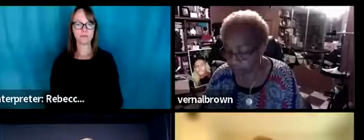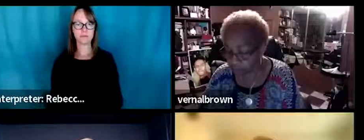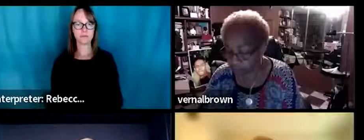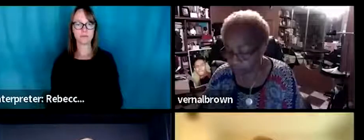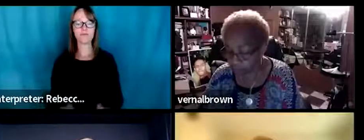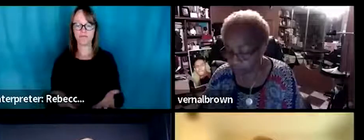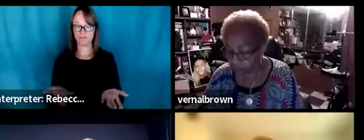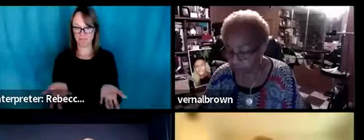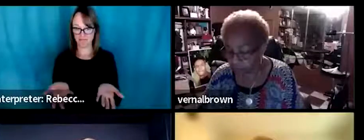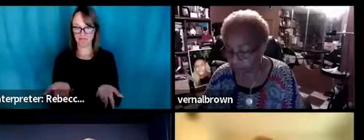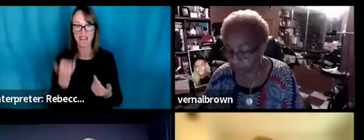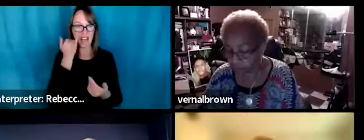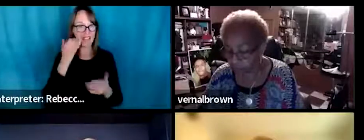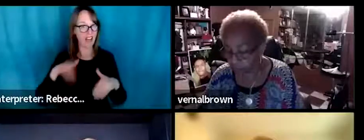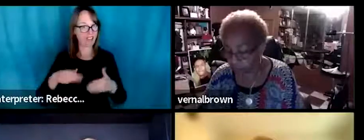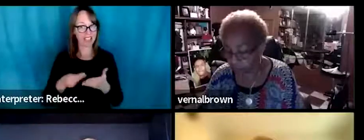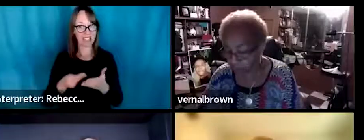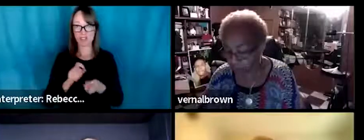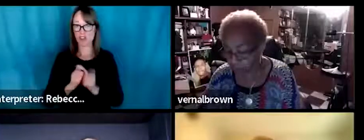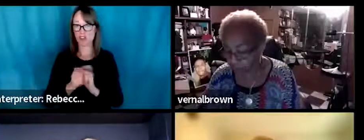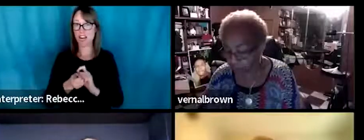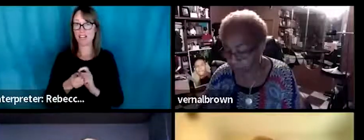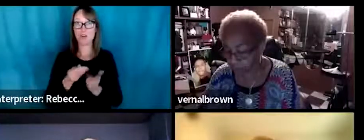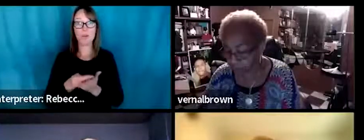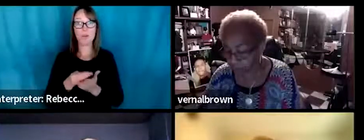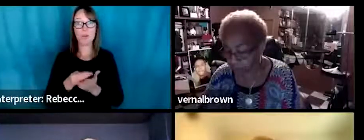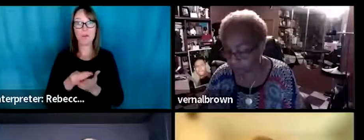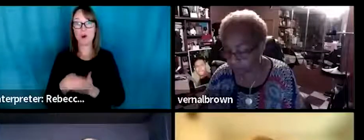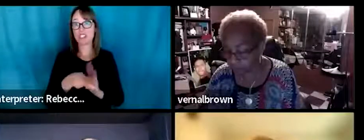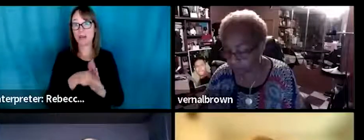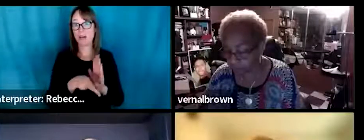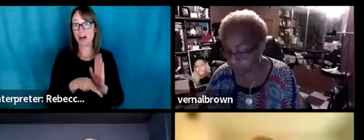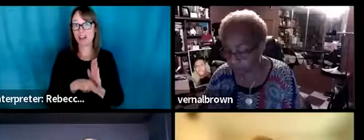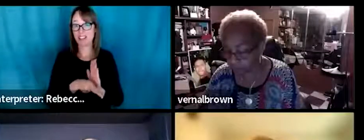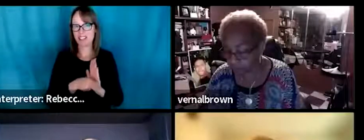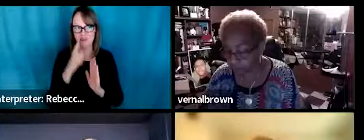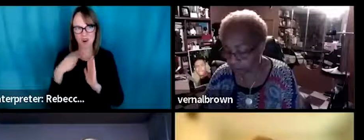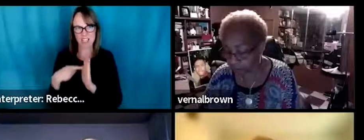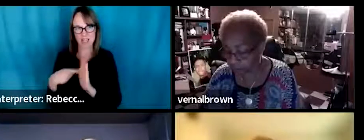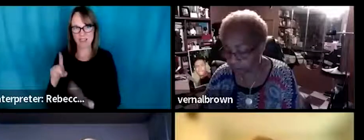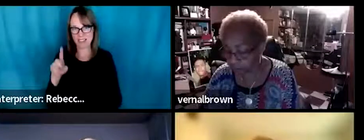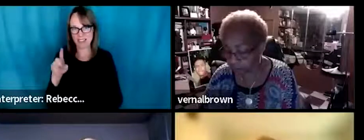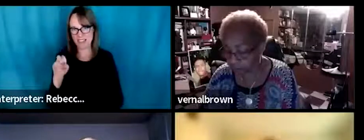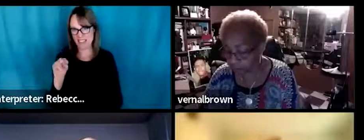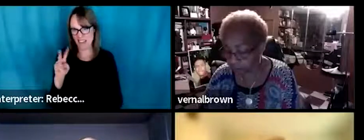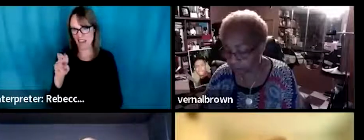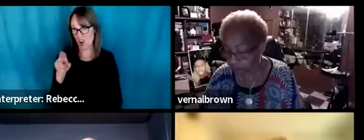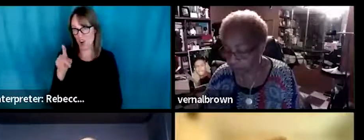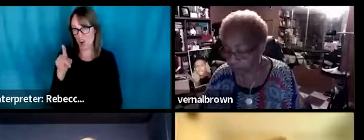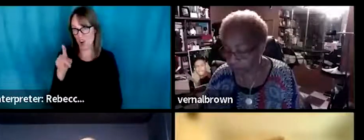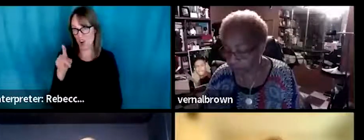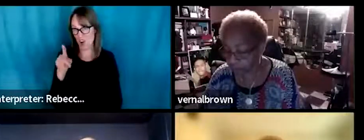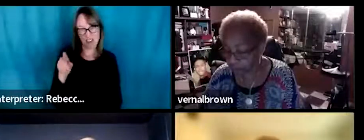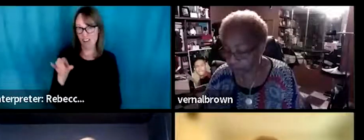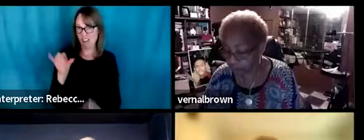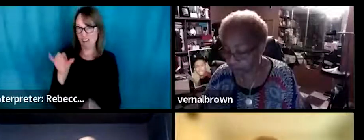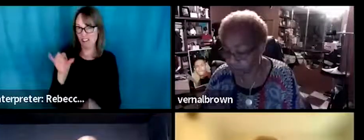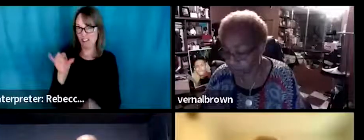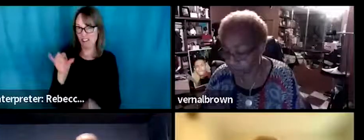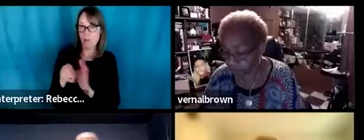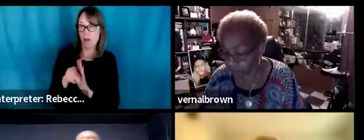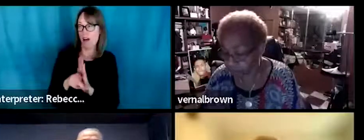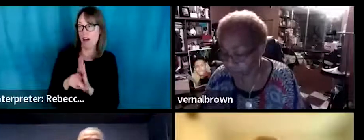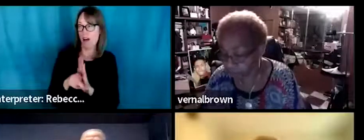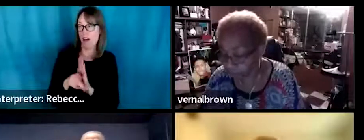time, and I'll throw out Denver DART as one example of that, they have not changed their policy in 31 years. You end up